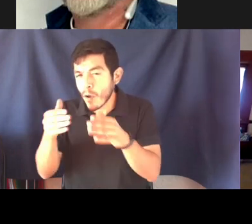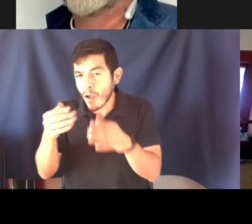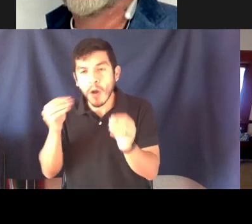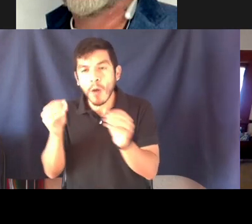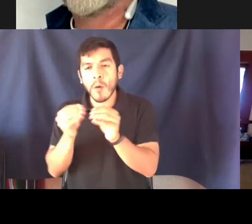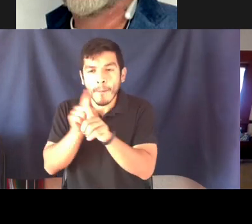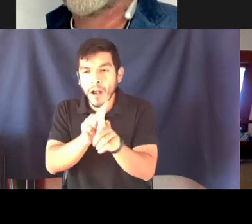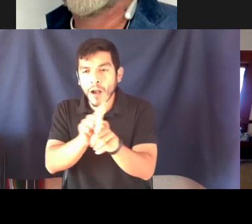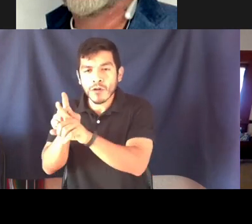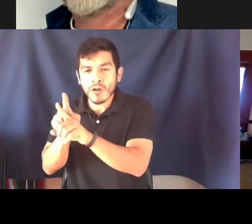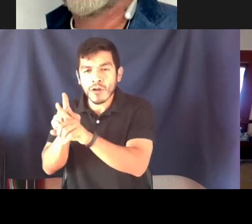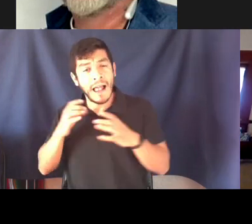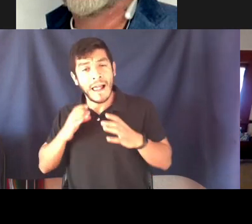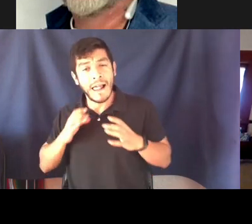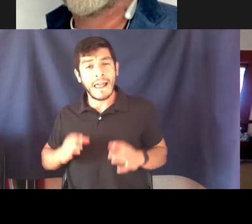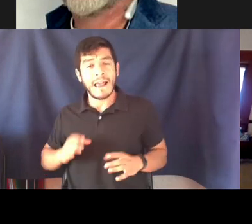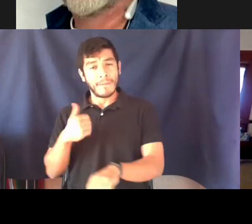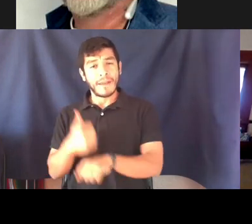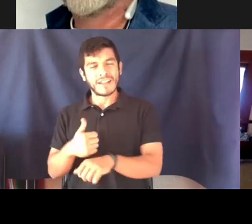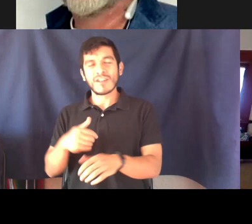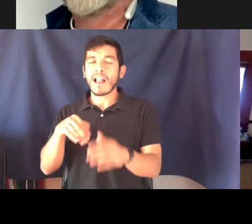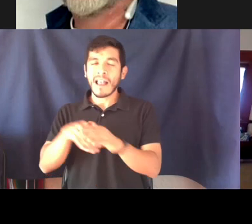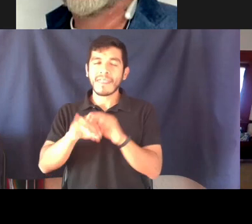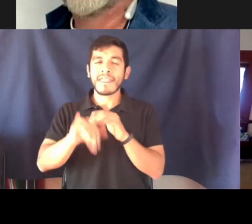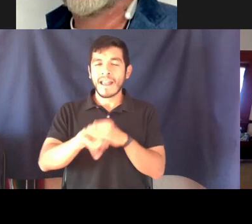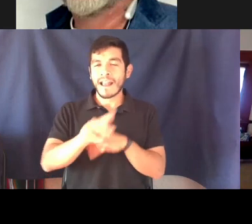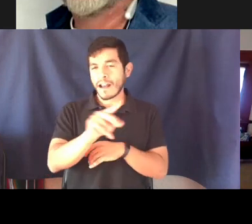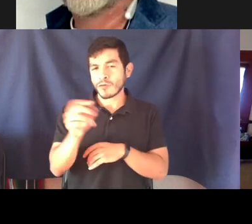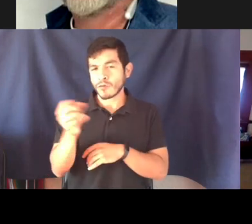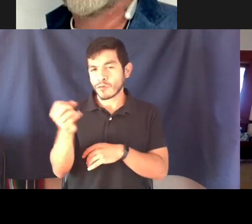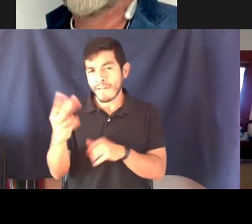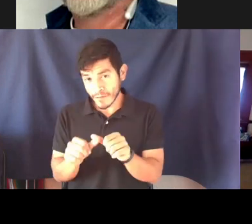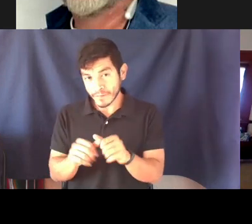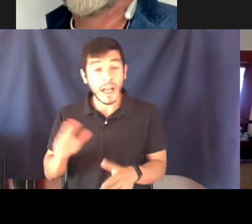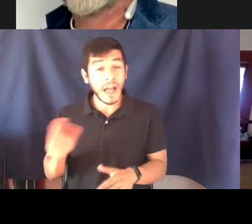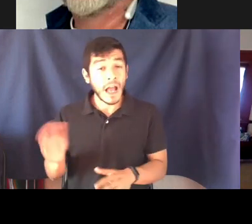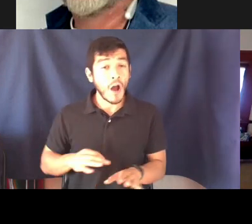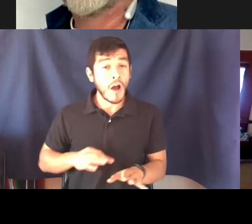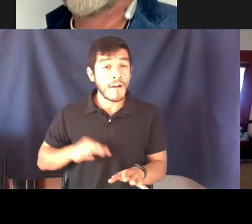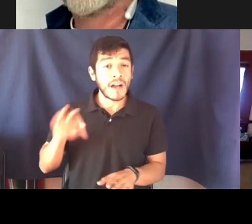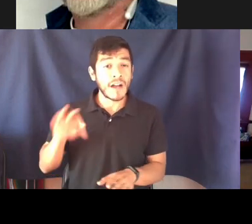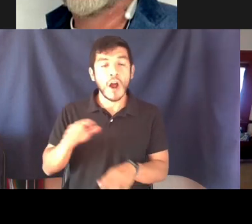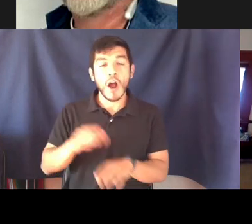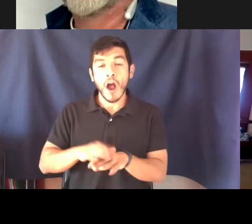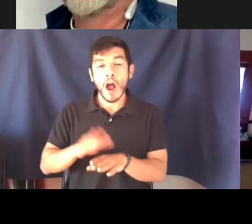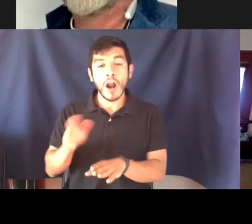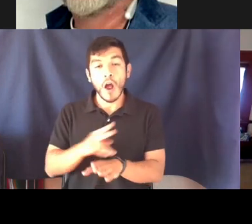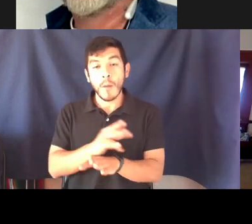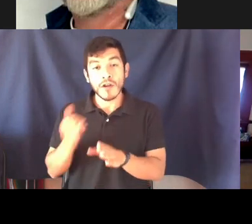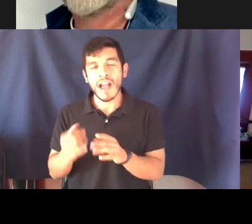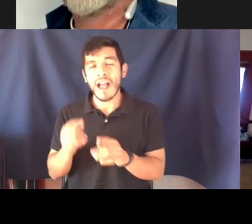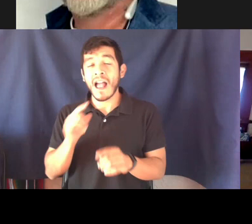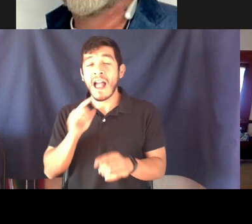essentially works in that space. Our funders on the project actually were more interested in the college level stuff. So I do